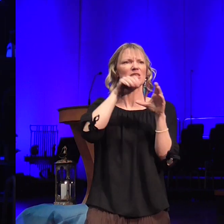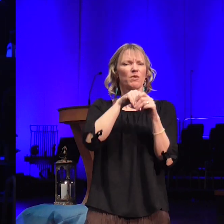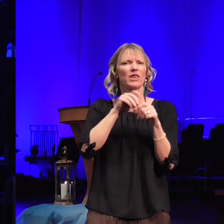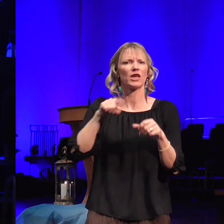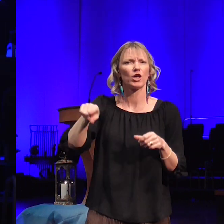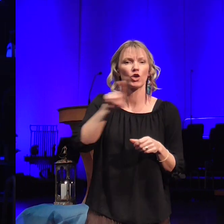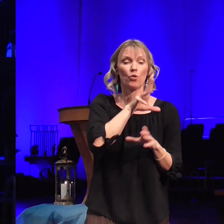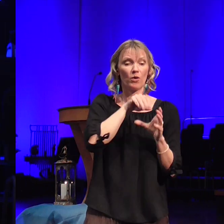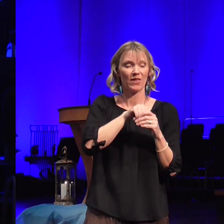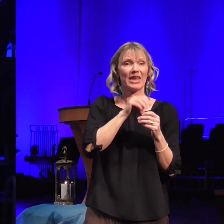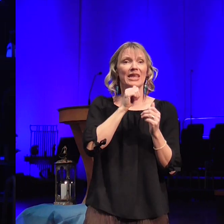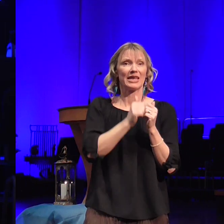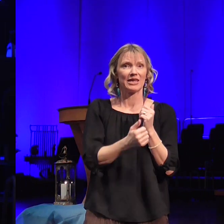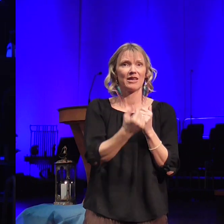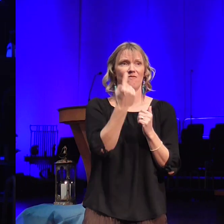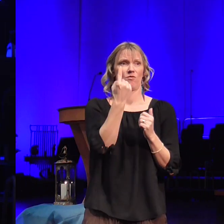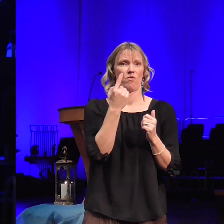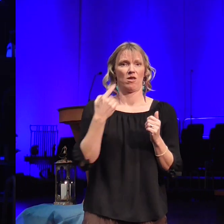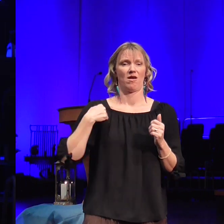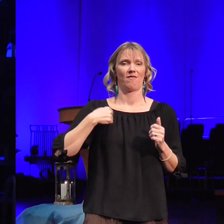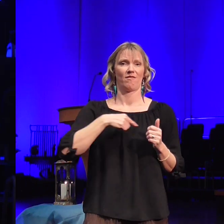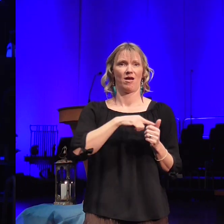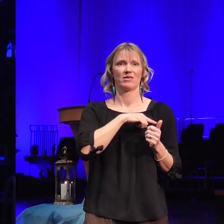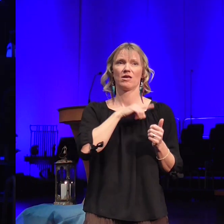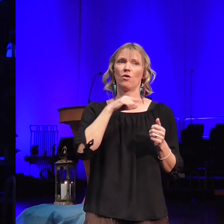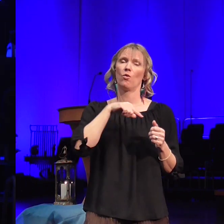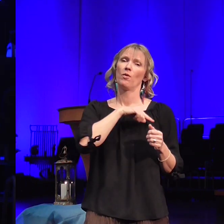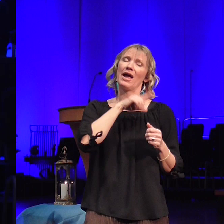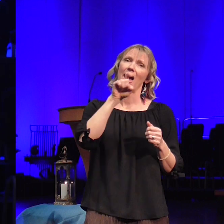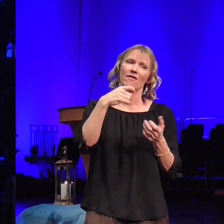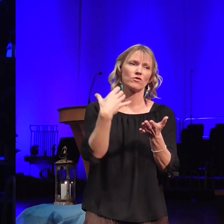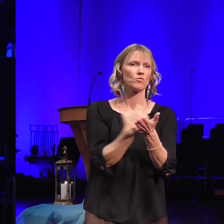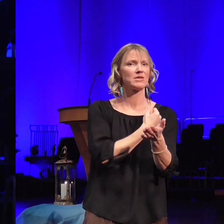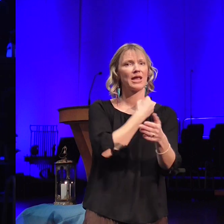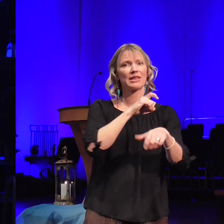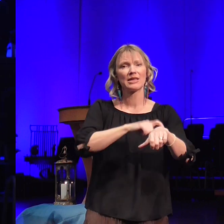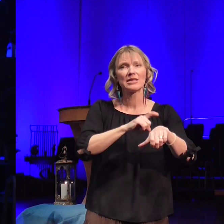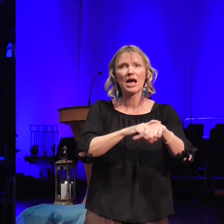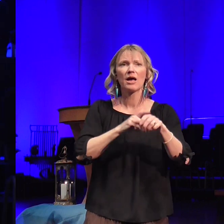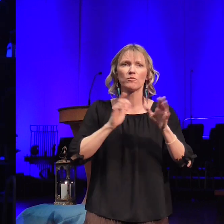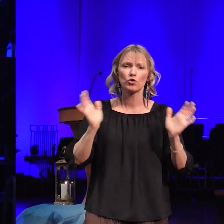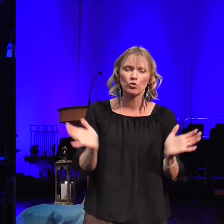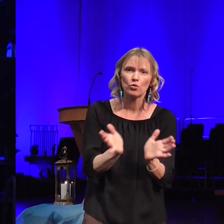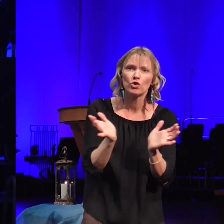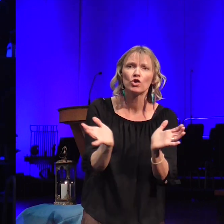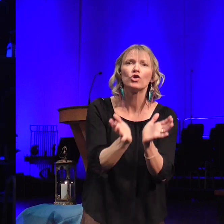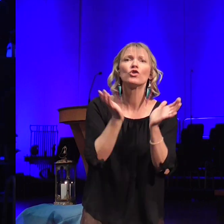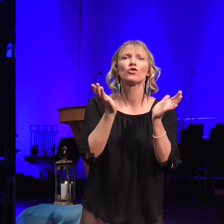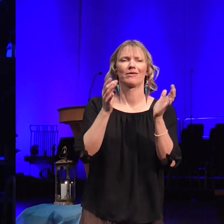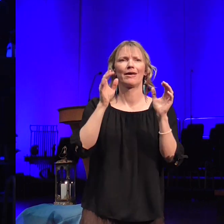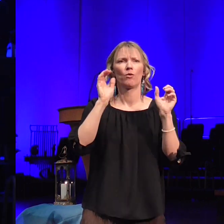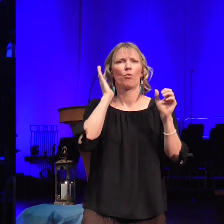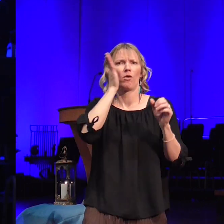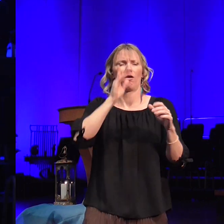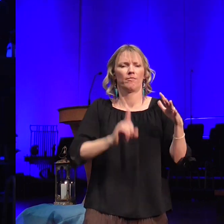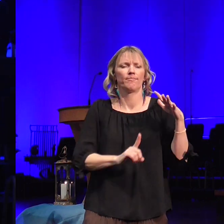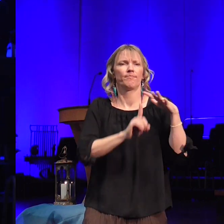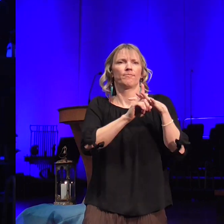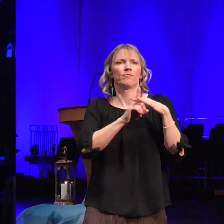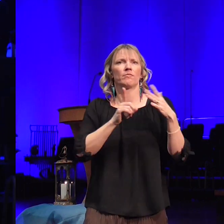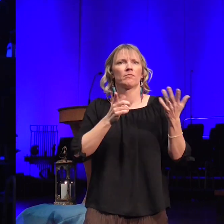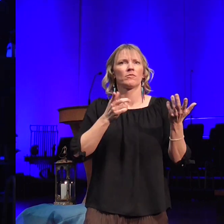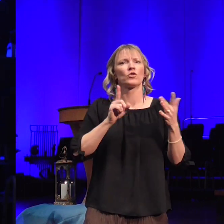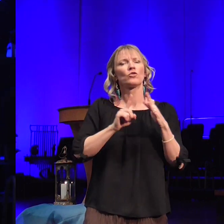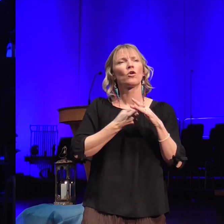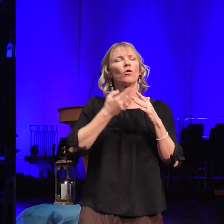one of us, but we have to take that time, intentional time, to nurture it so it can come forth and we can begin to see that we don't live